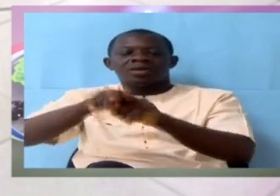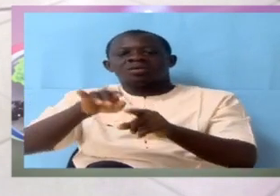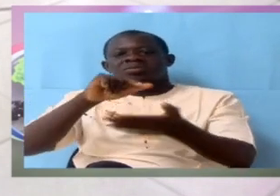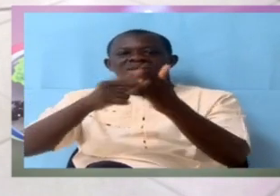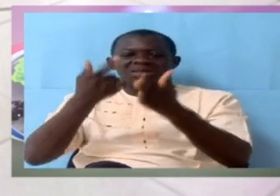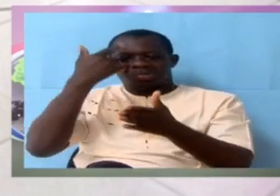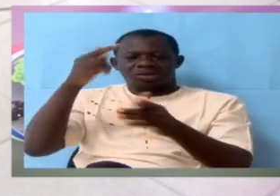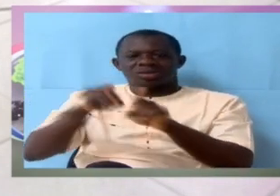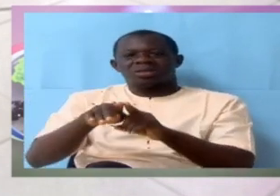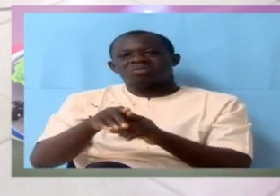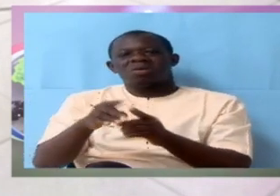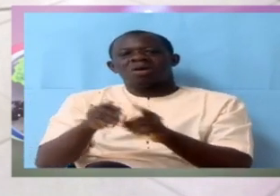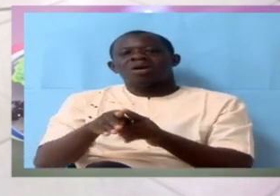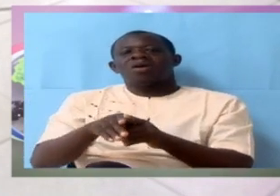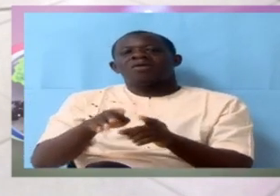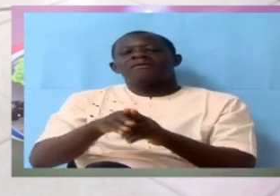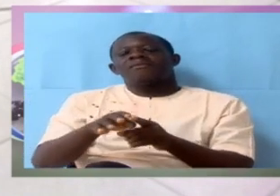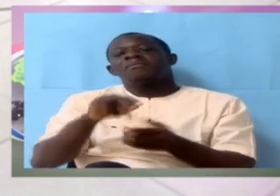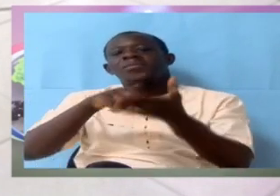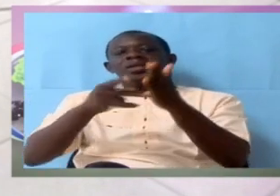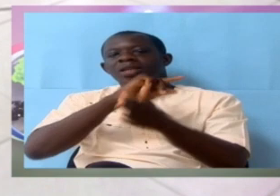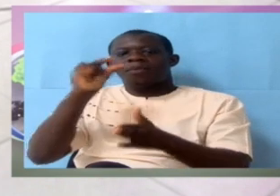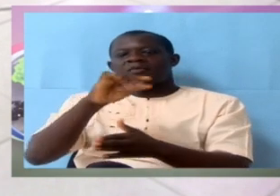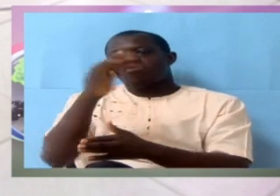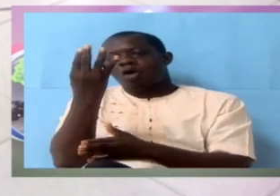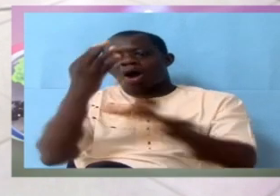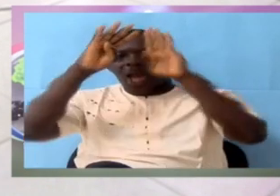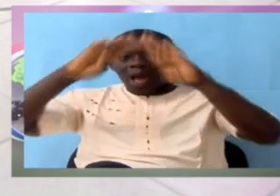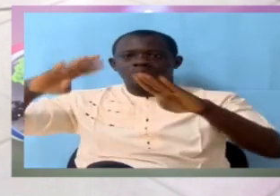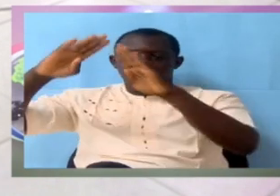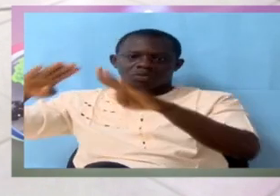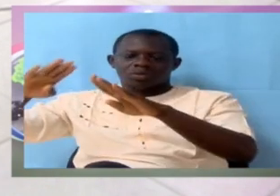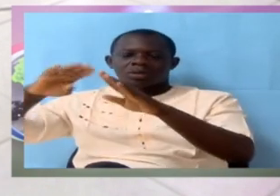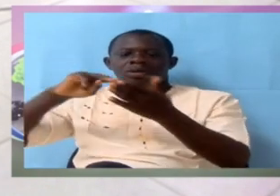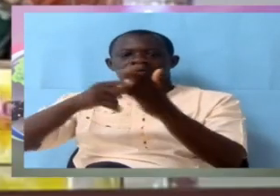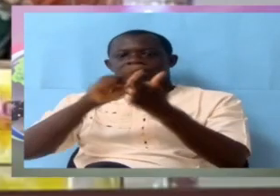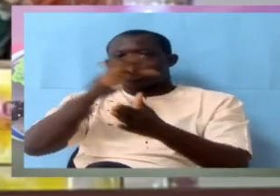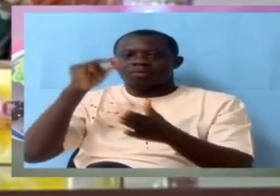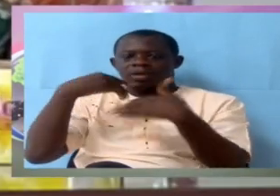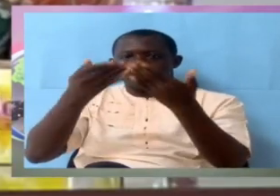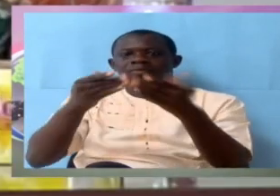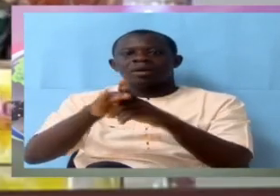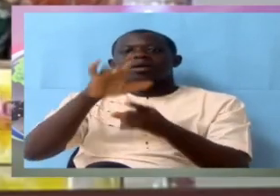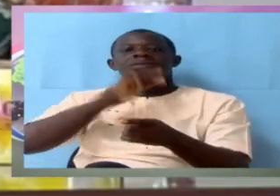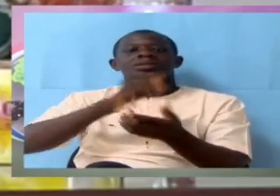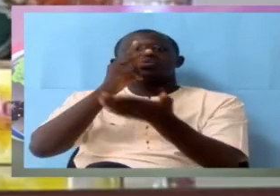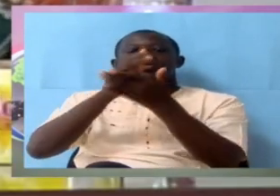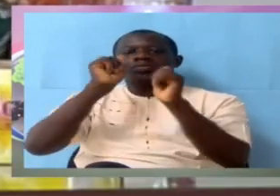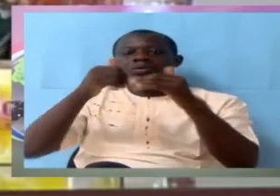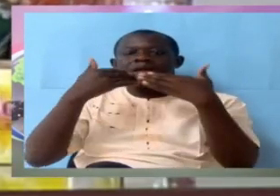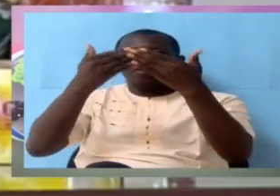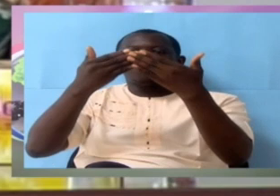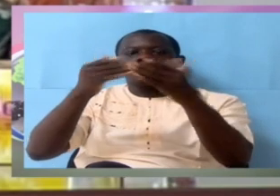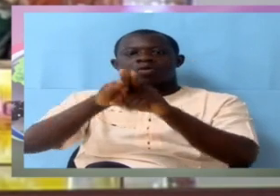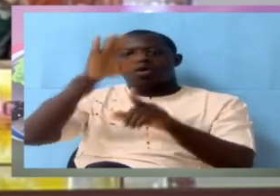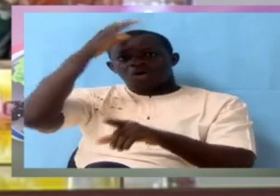Focus or whatever they call the house. Four house. Mr. Witness, can you tell this commission the effect